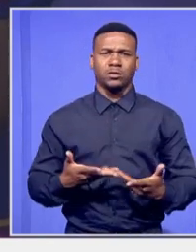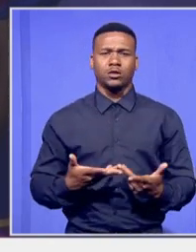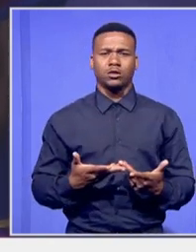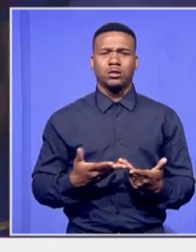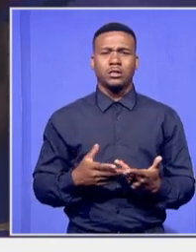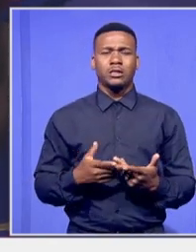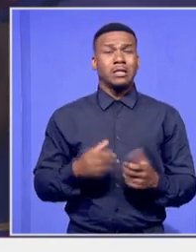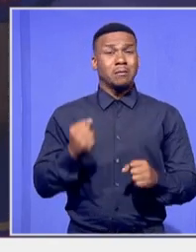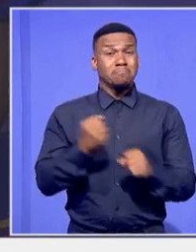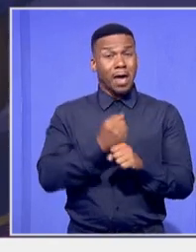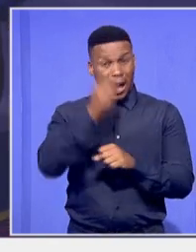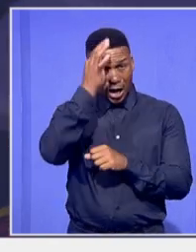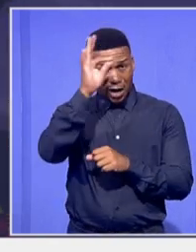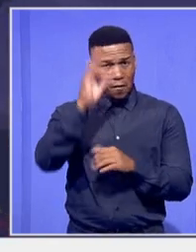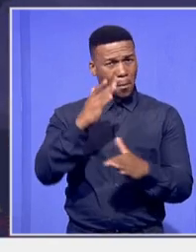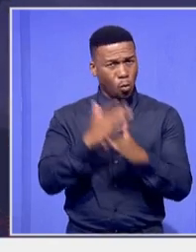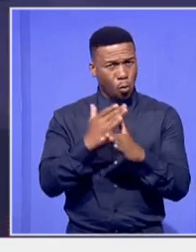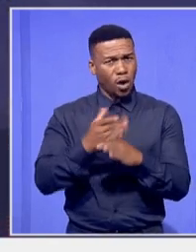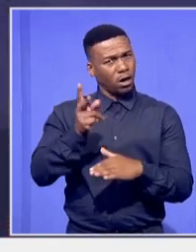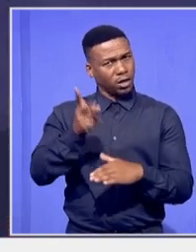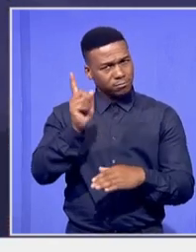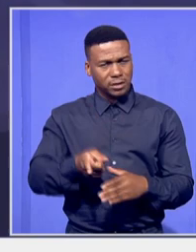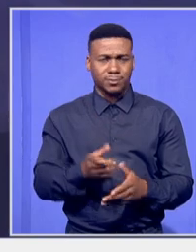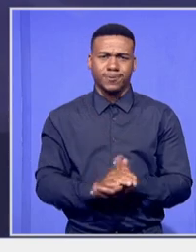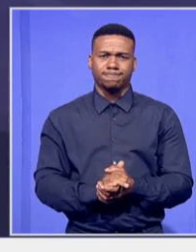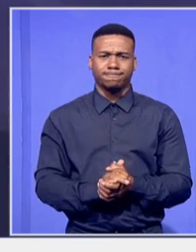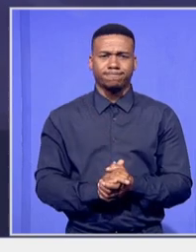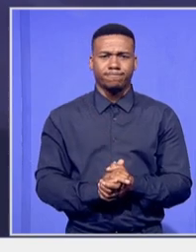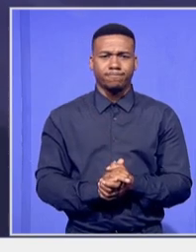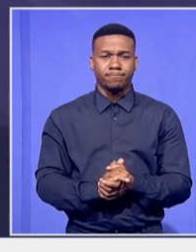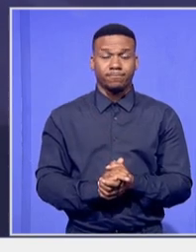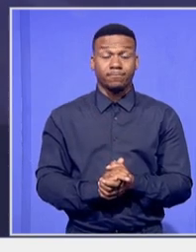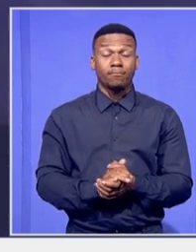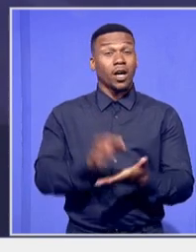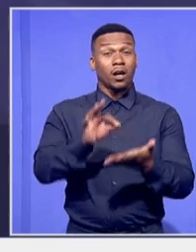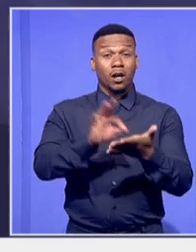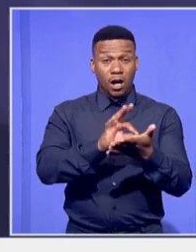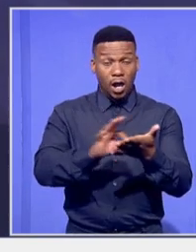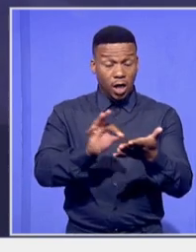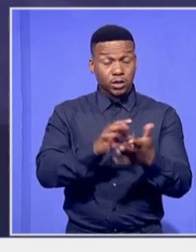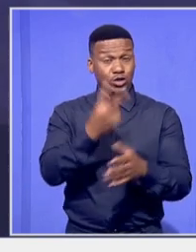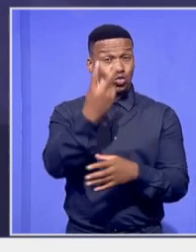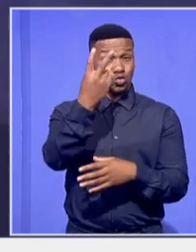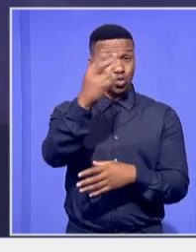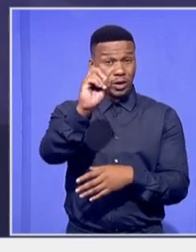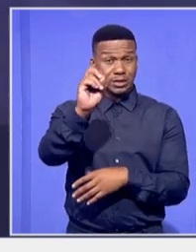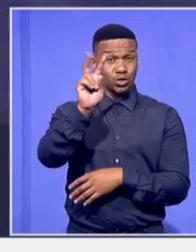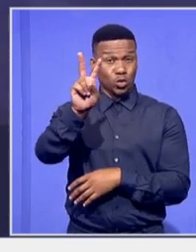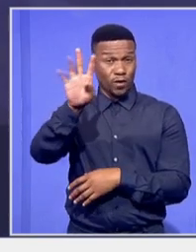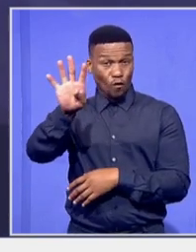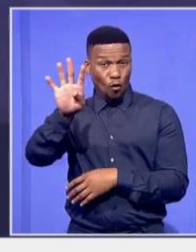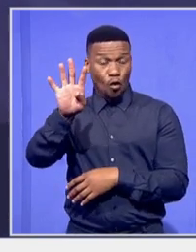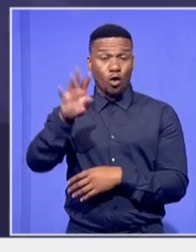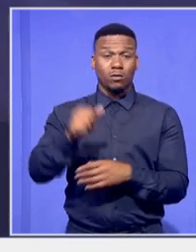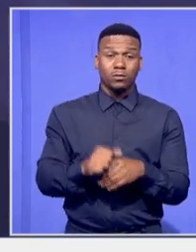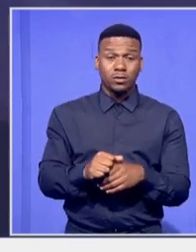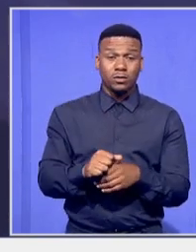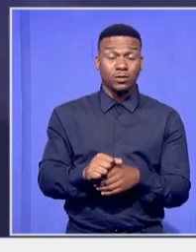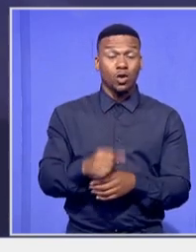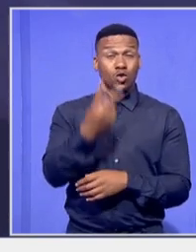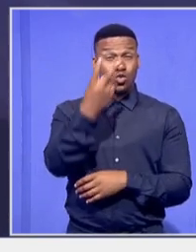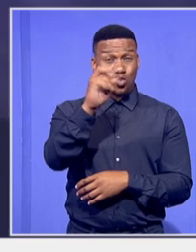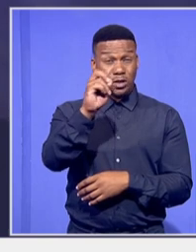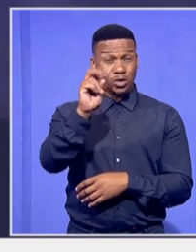government working again. And election 2024, Democrats, election